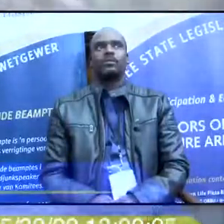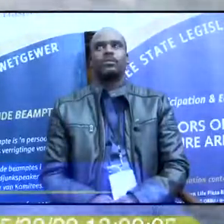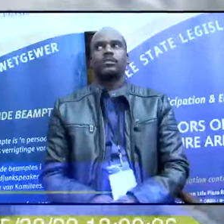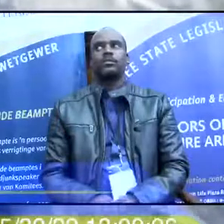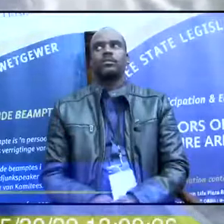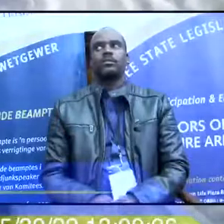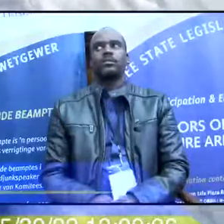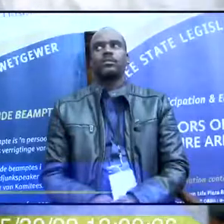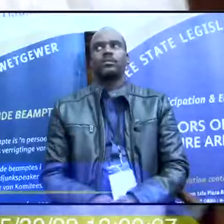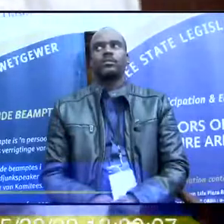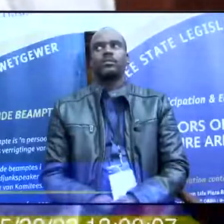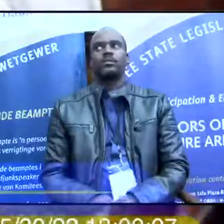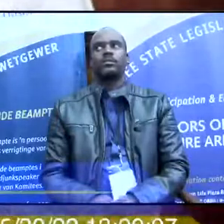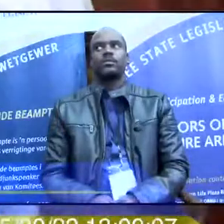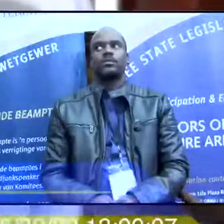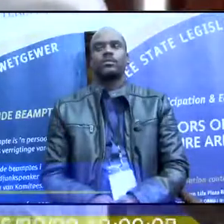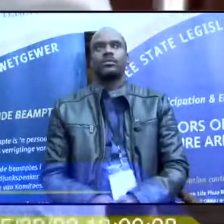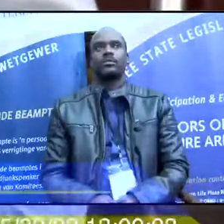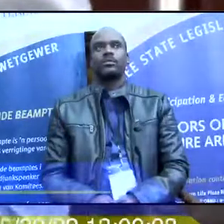provisional secretary